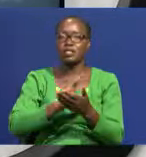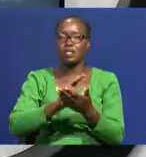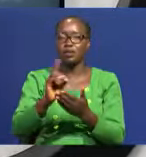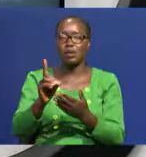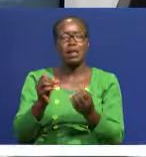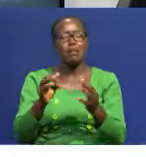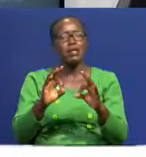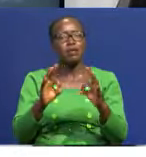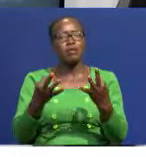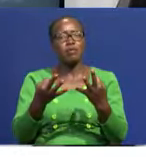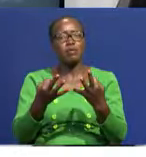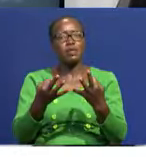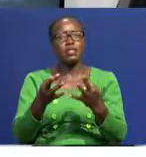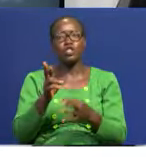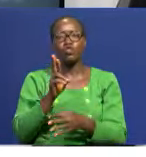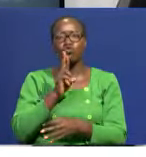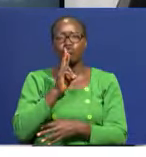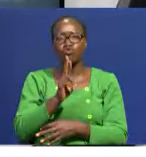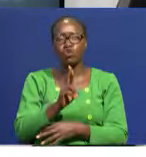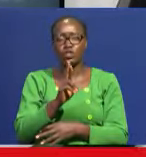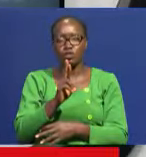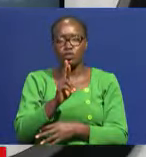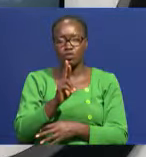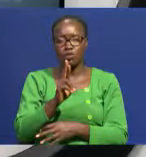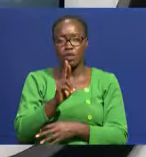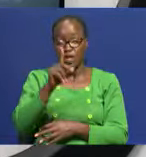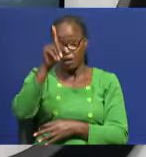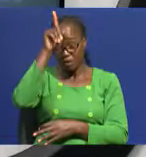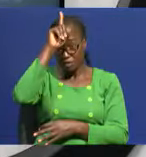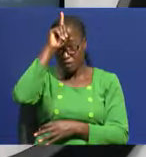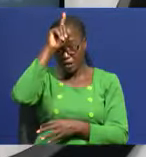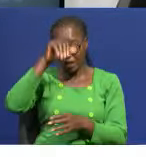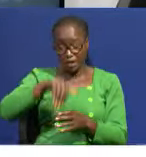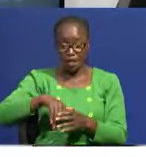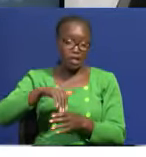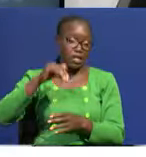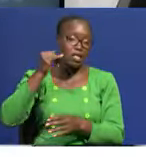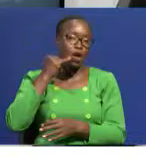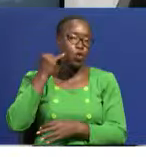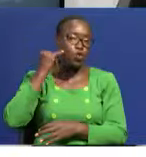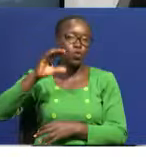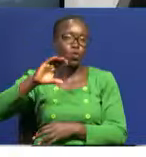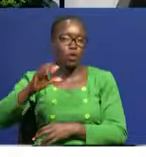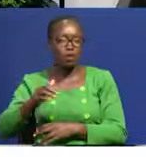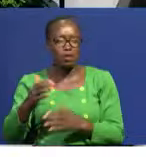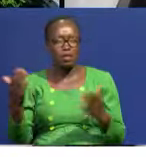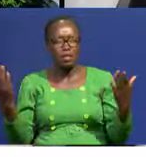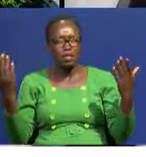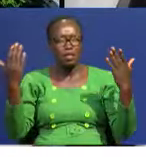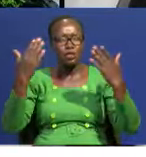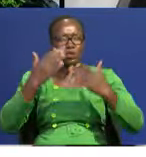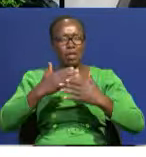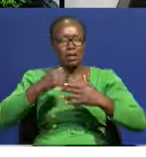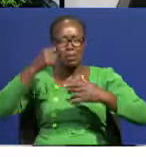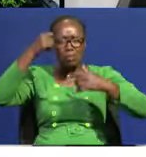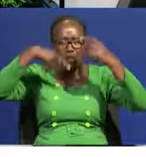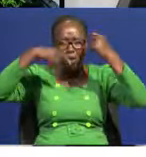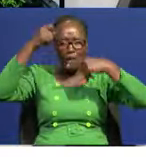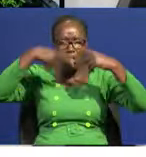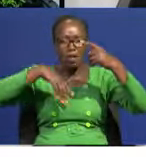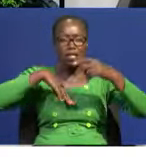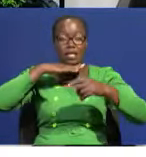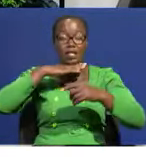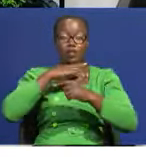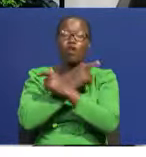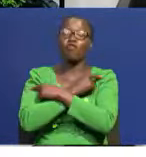Dozens of families in Ruiru Gwa Korea village in Mai Mahiu, Nakuru County, are tonight mourning the death of loved